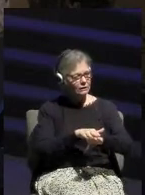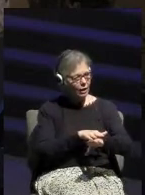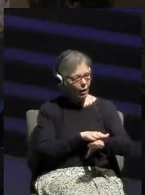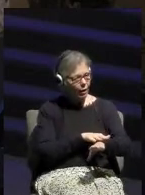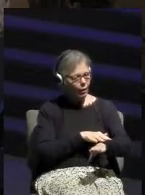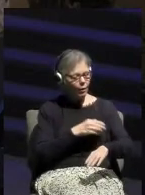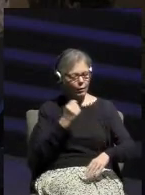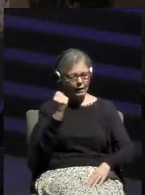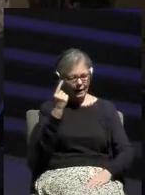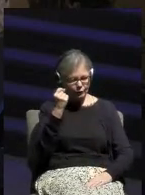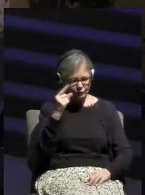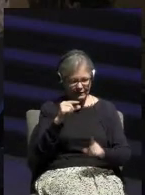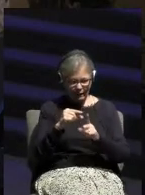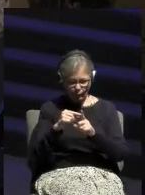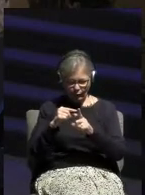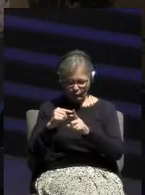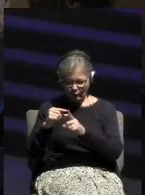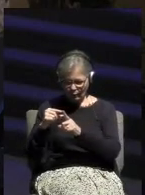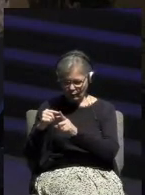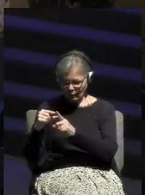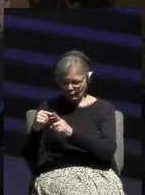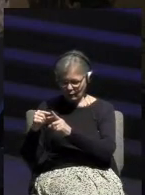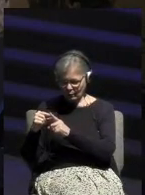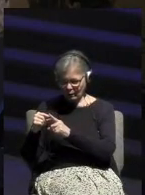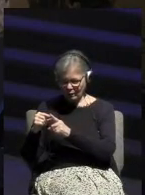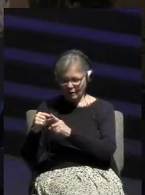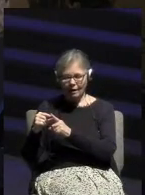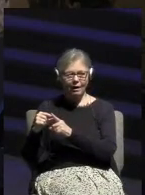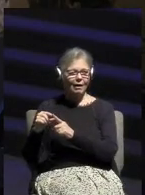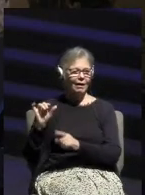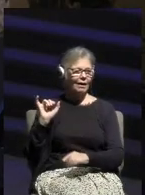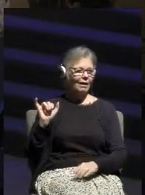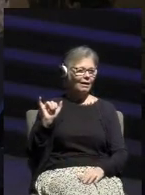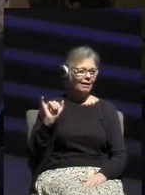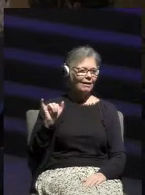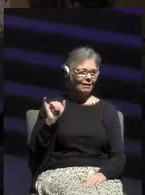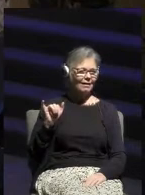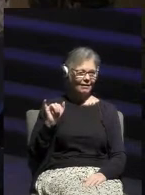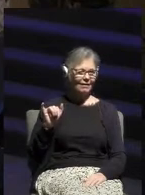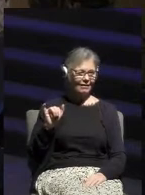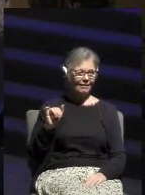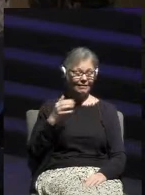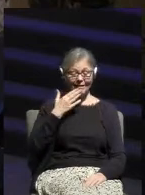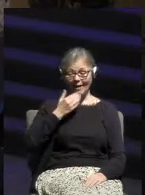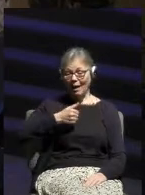words, let me tell you something, when you're reading the Bible, it's not about getting done.